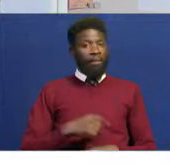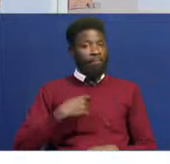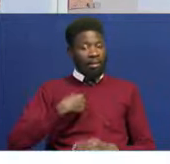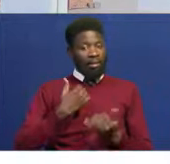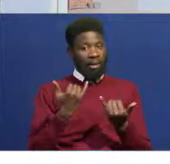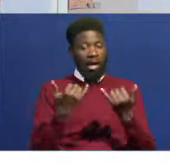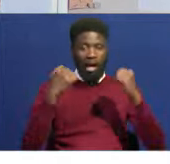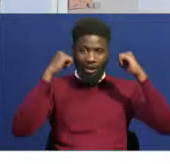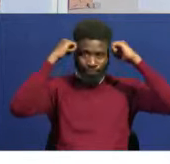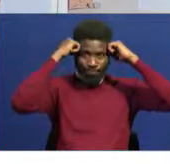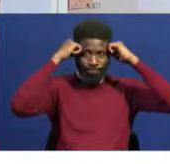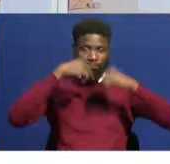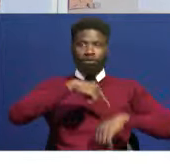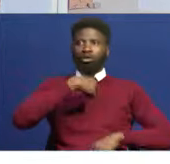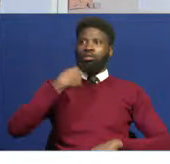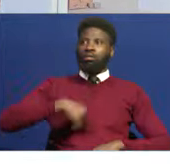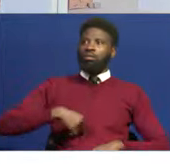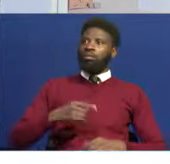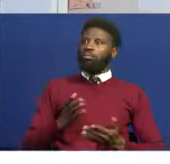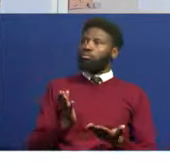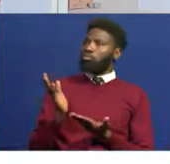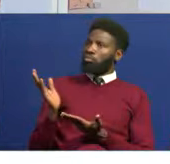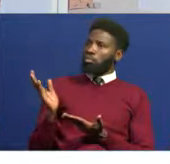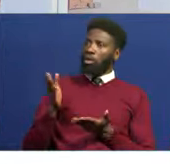Chinese, this is a way that